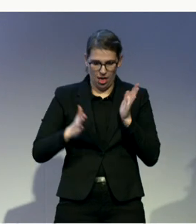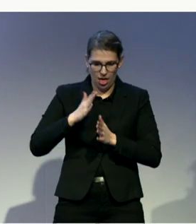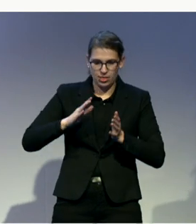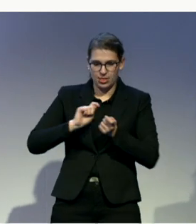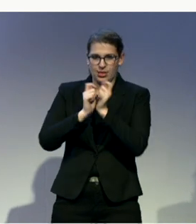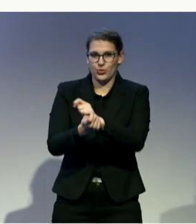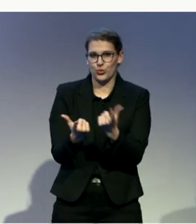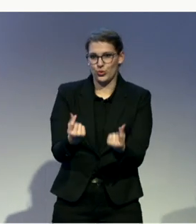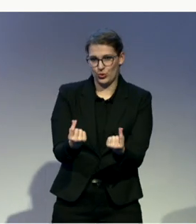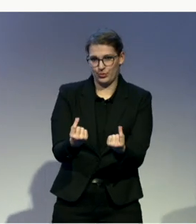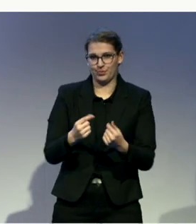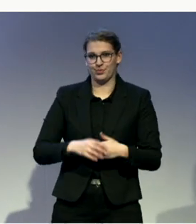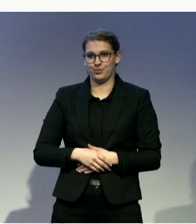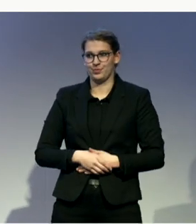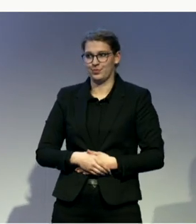Then a few words also